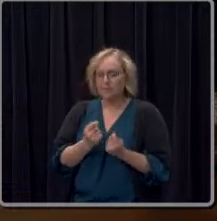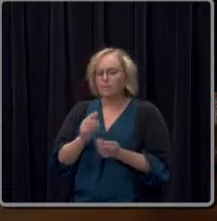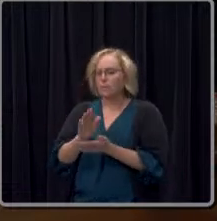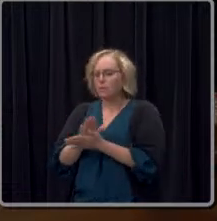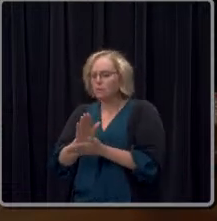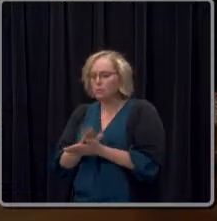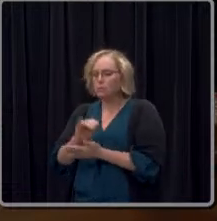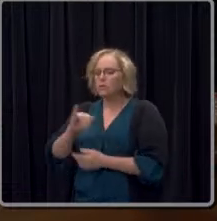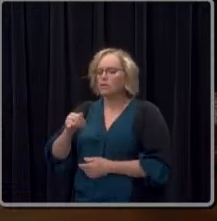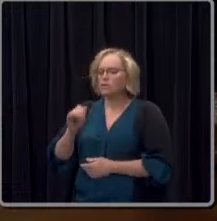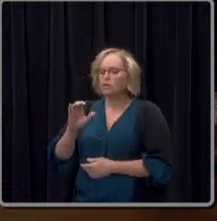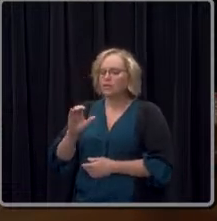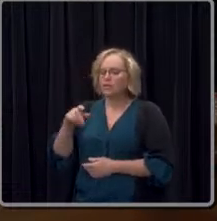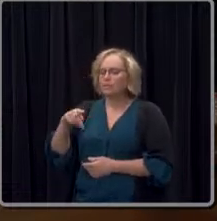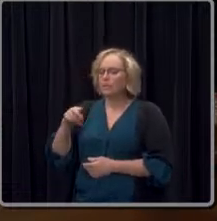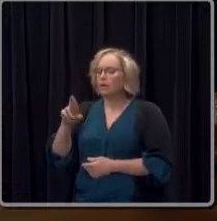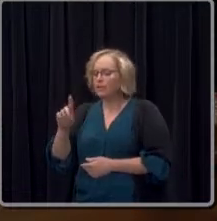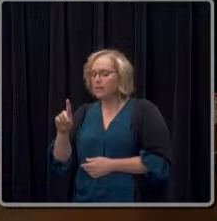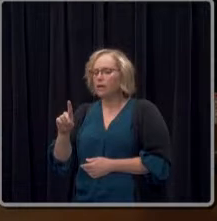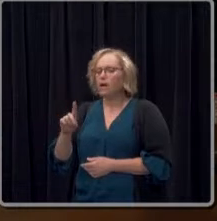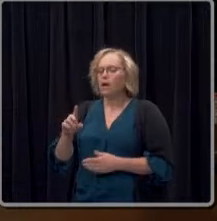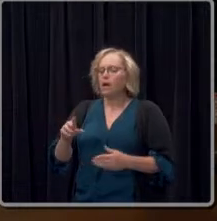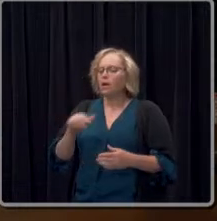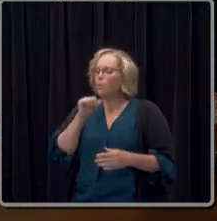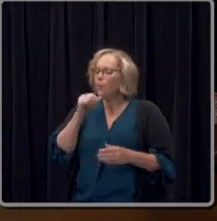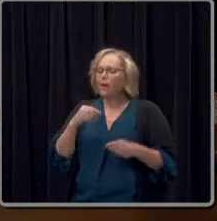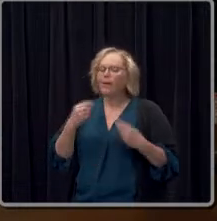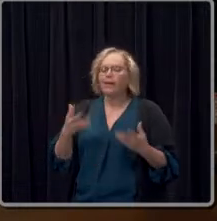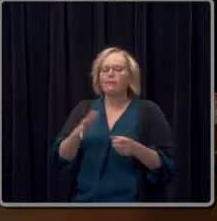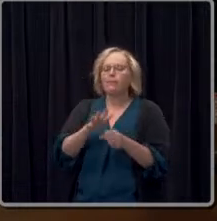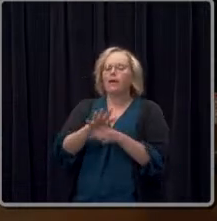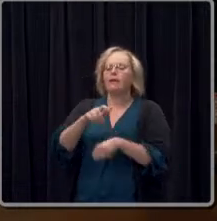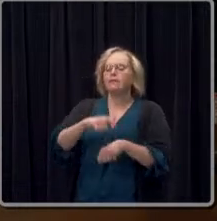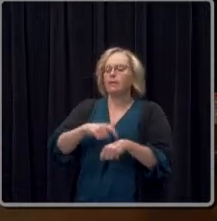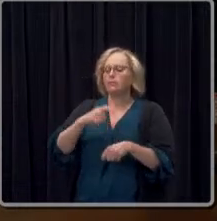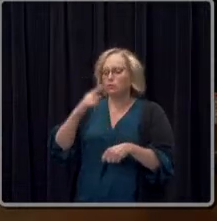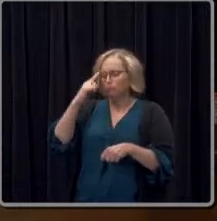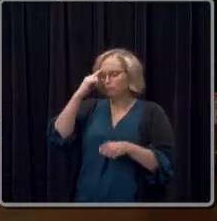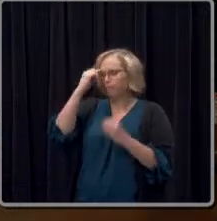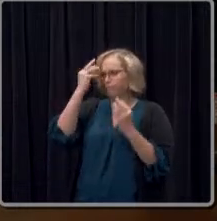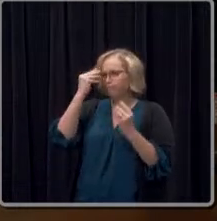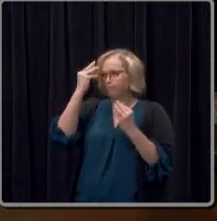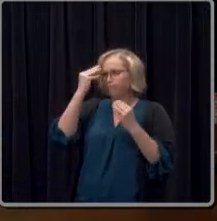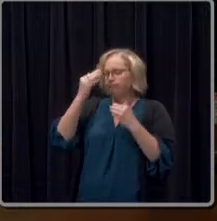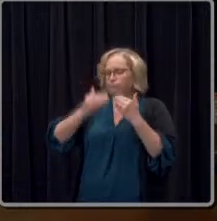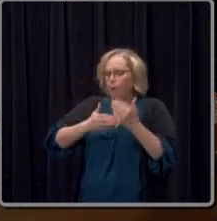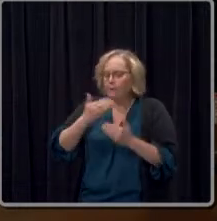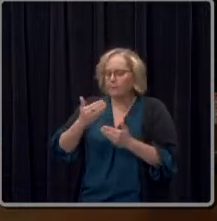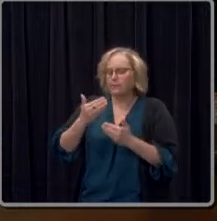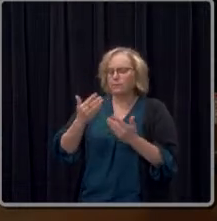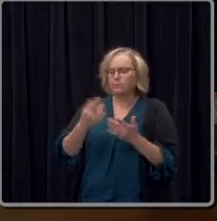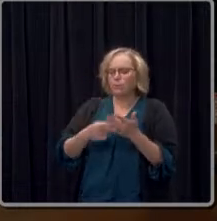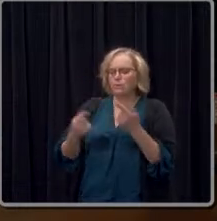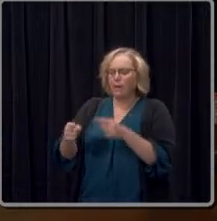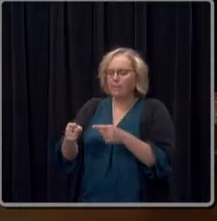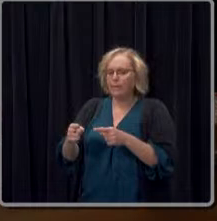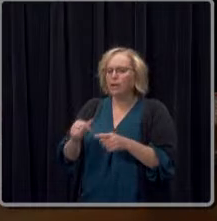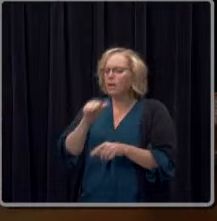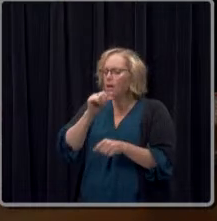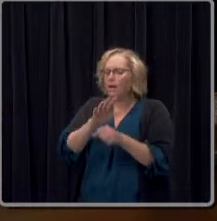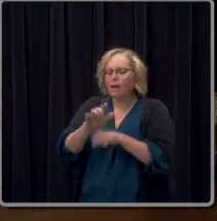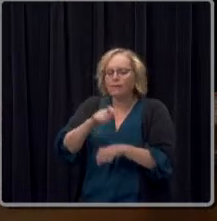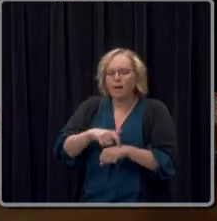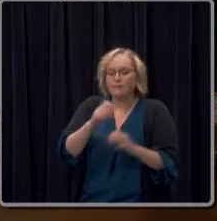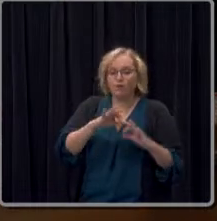JCPRD, enough time to process what was happening, enough time for the families to adjust, and enough time